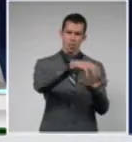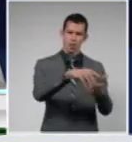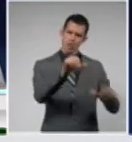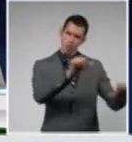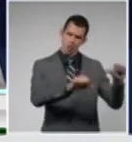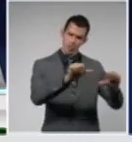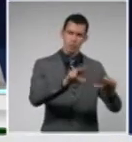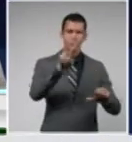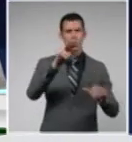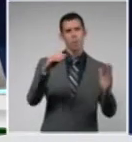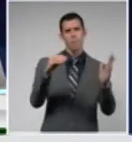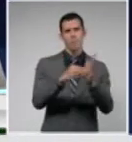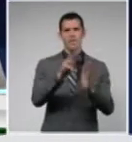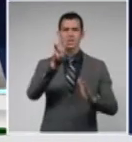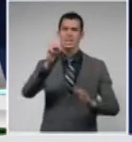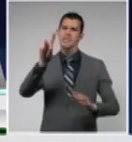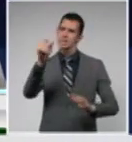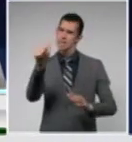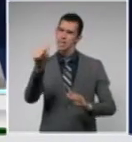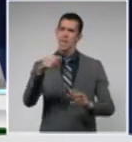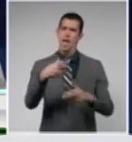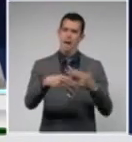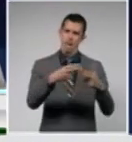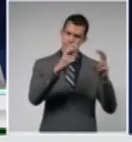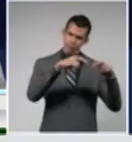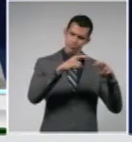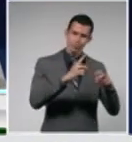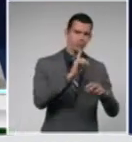458 in the Molecular Immunology Center,